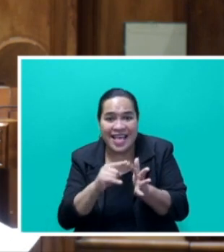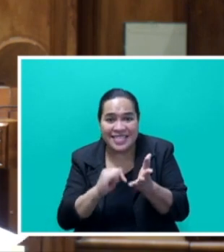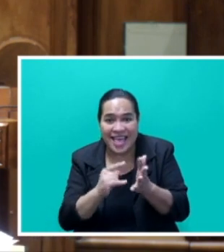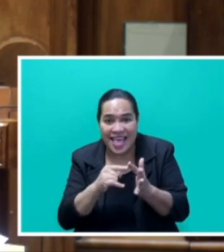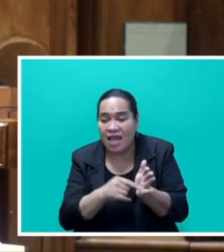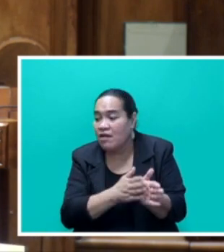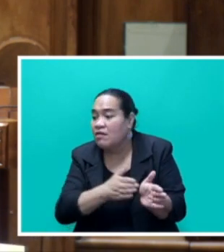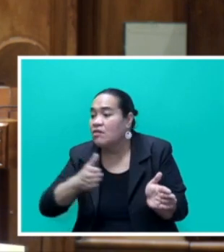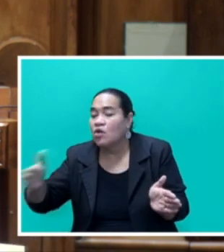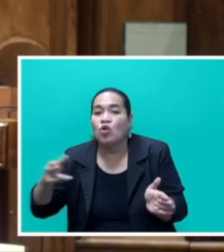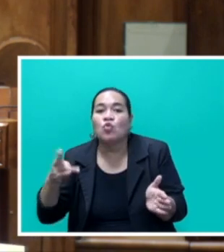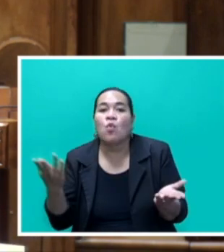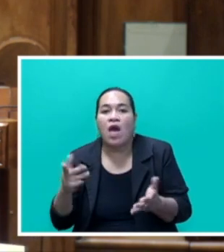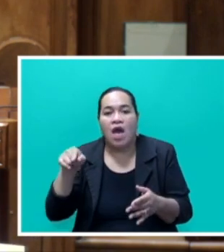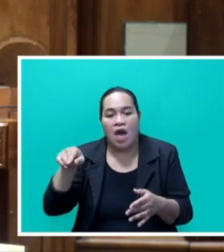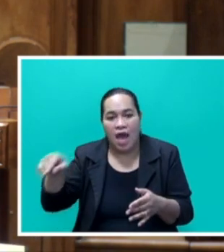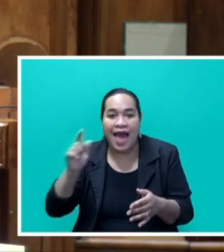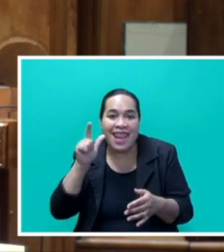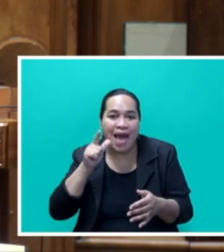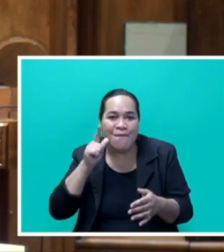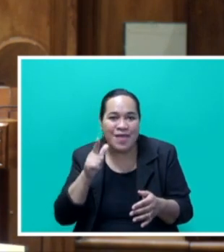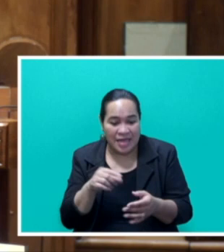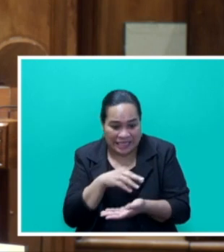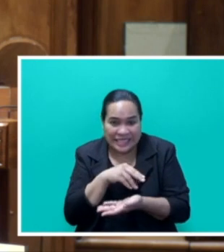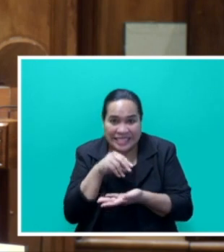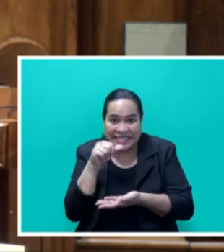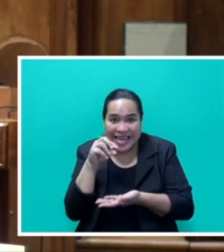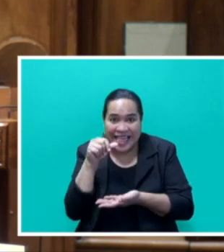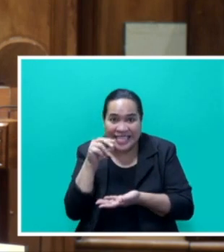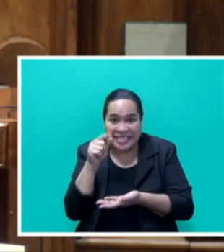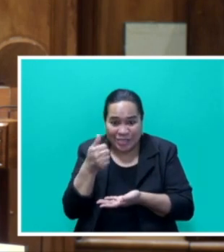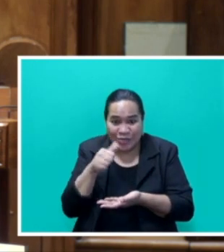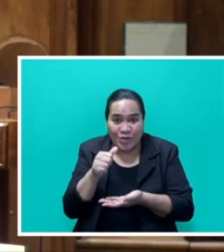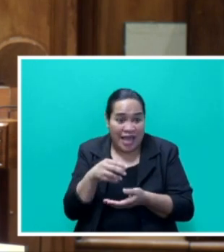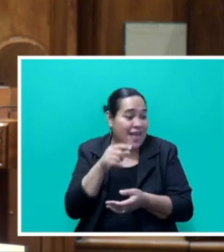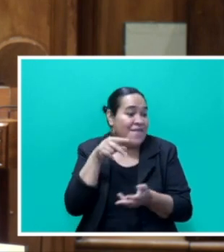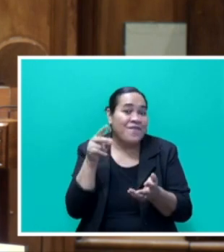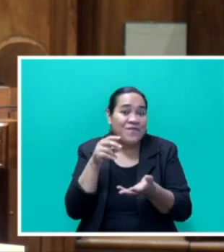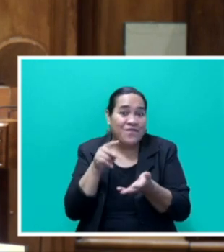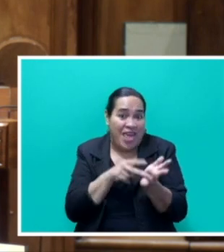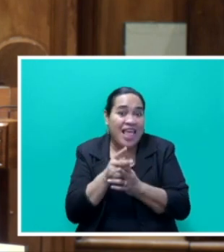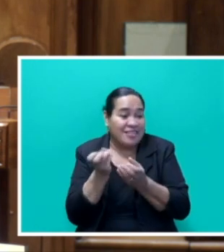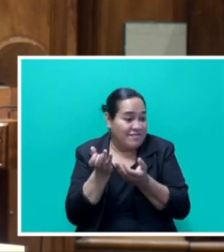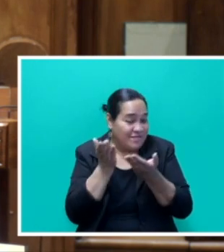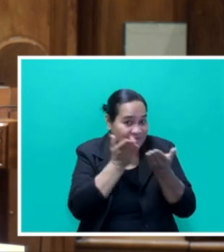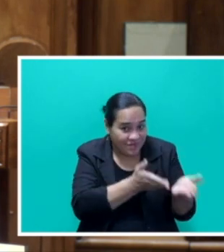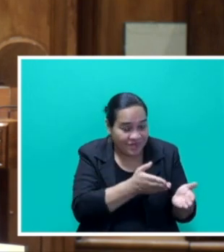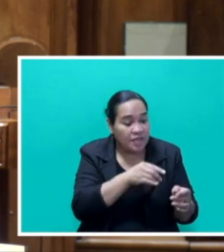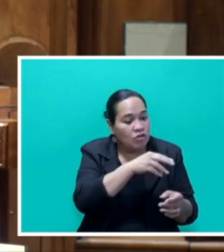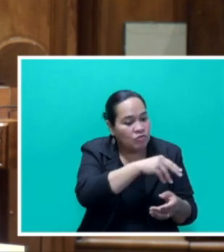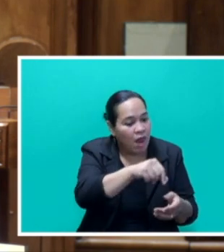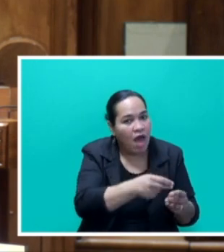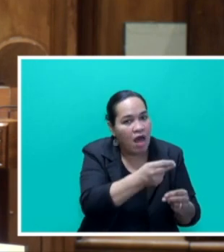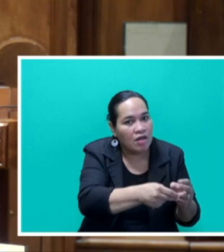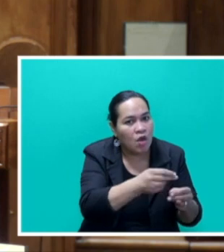137.25 hectares. The seedlings that were planted in the villages in Rewa and the Suva and Lami foreshores